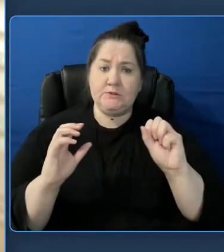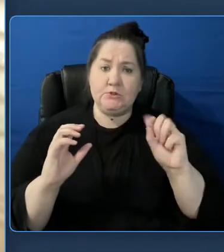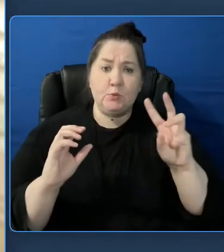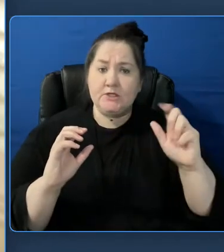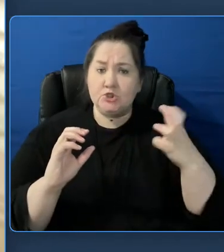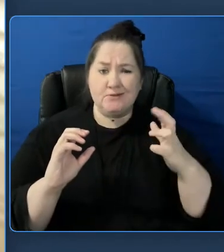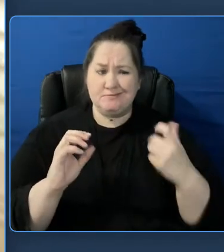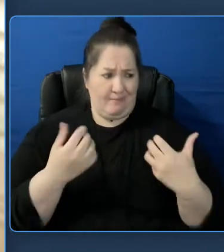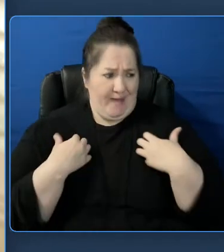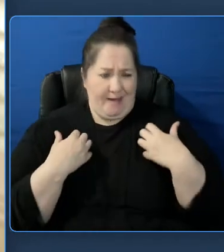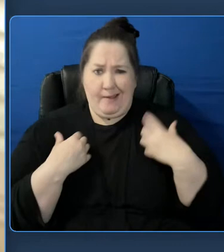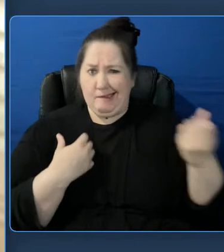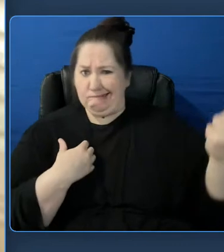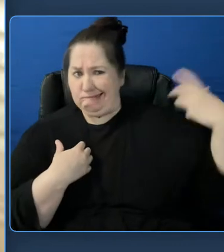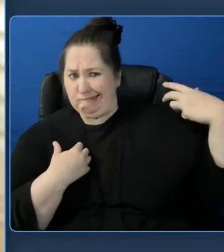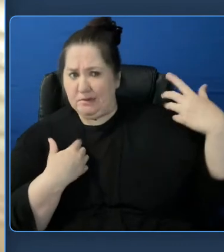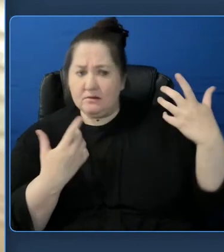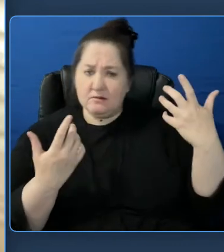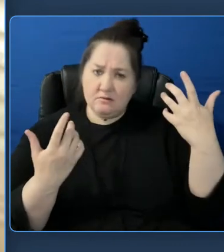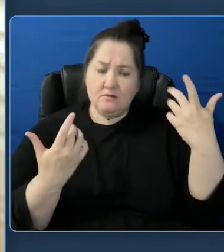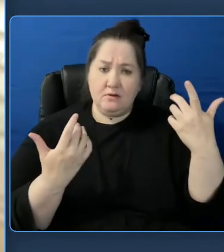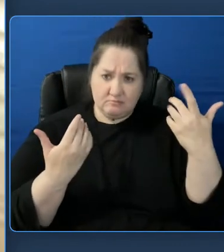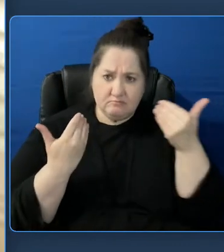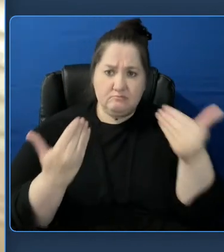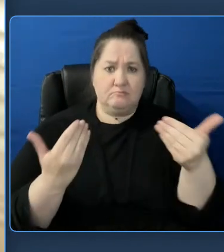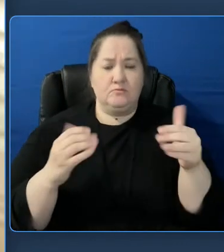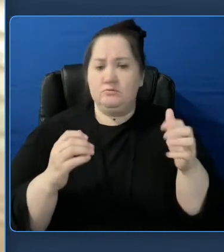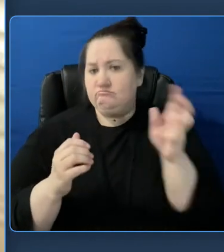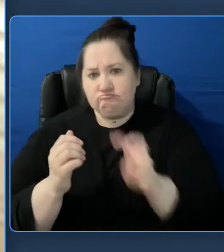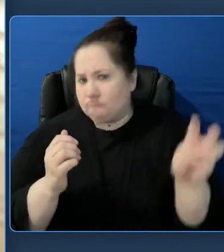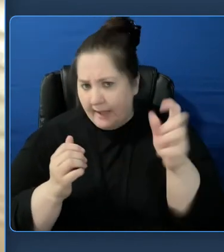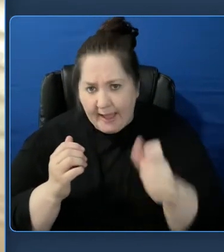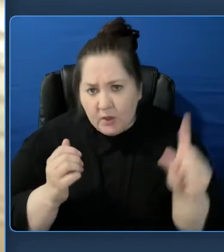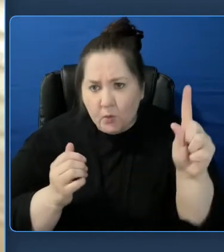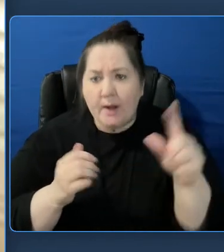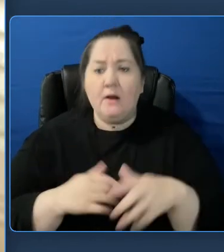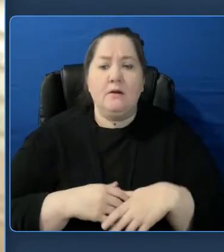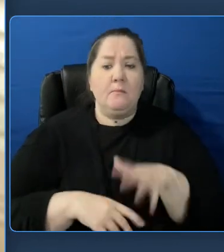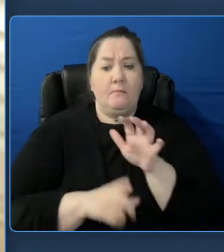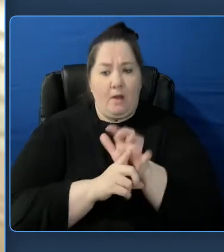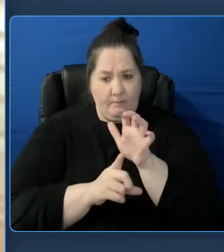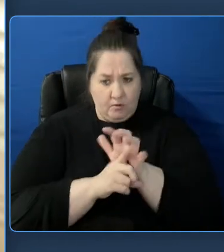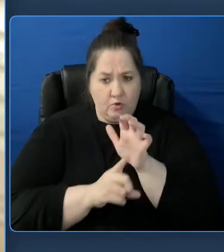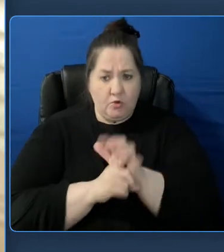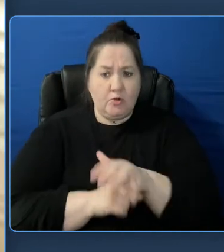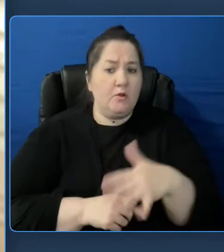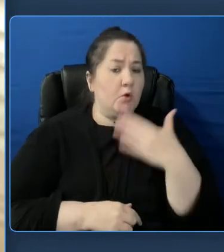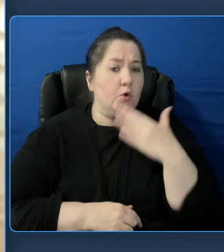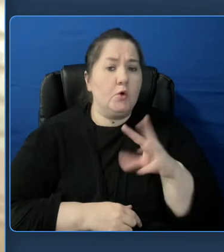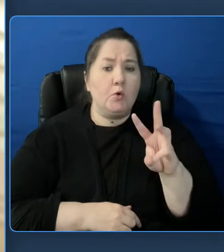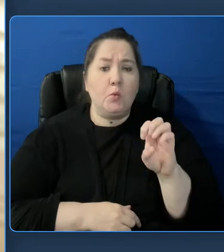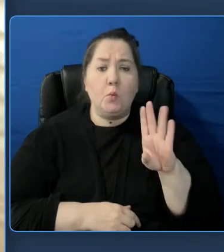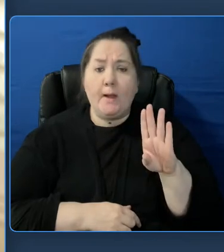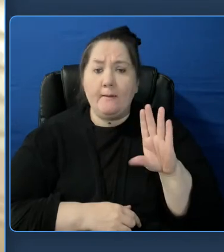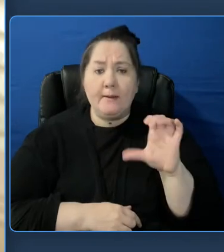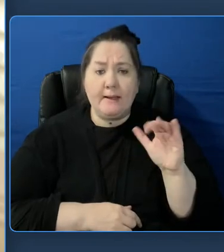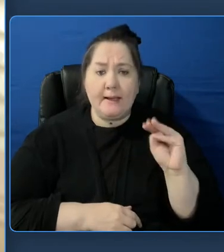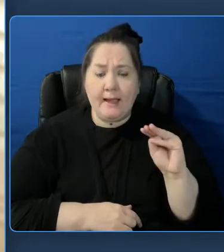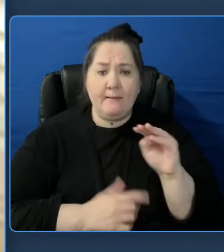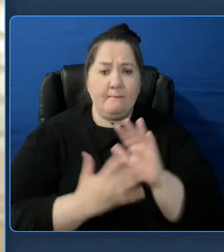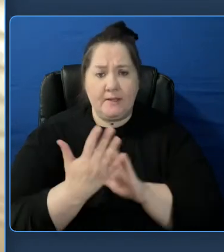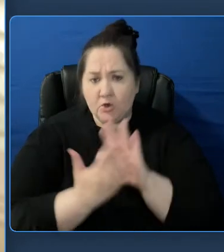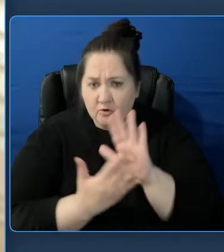can throw in my backpack and be doing what I'm doing here. And so they're very popular that way. They're a good, just a webcam interface. They've become